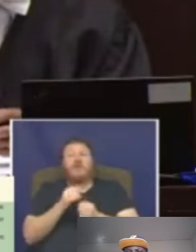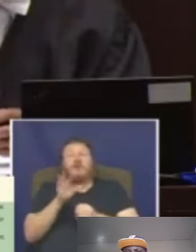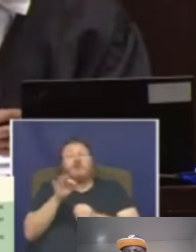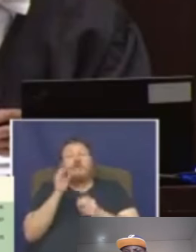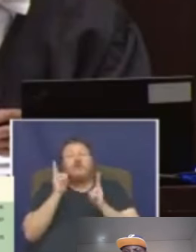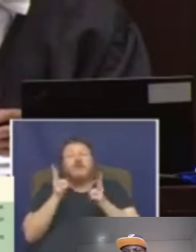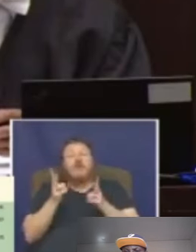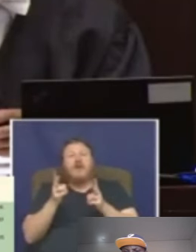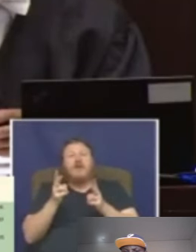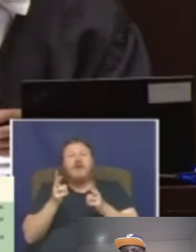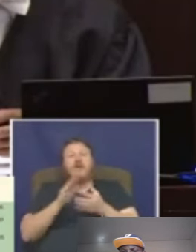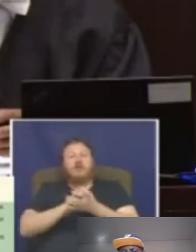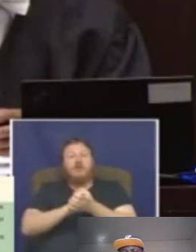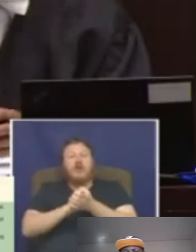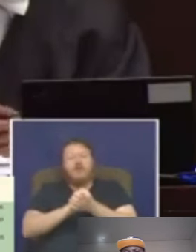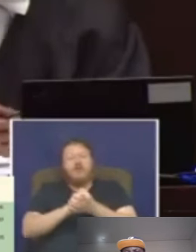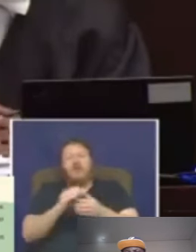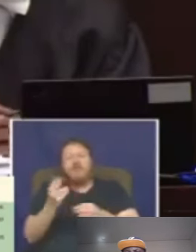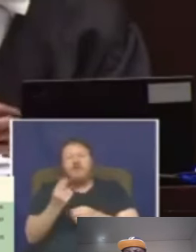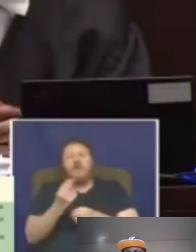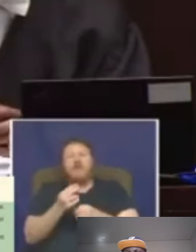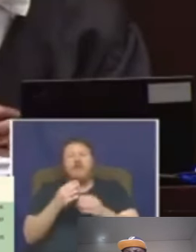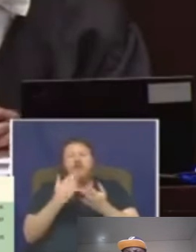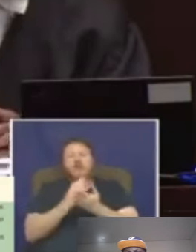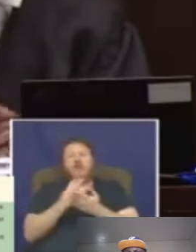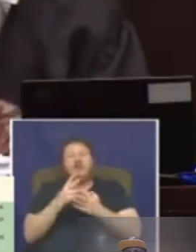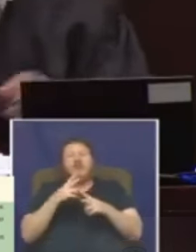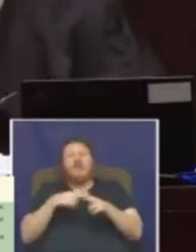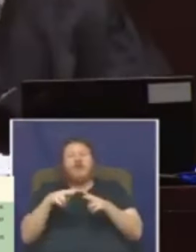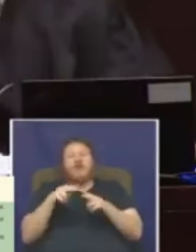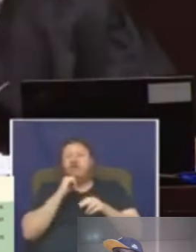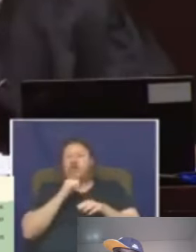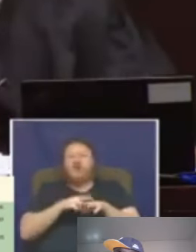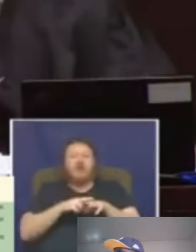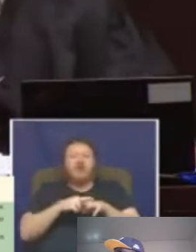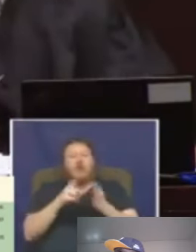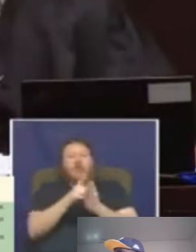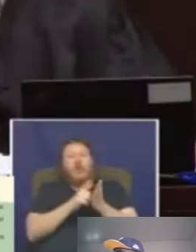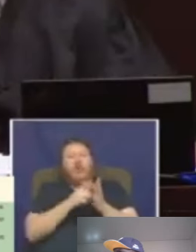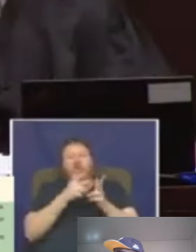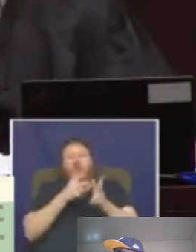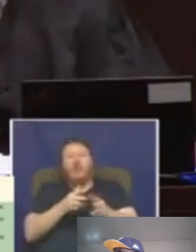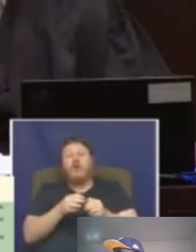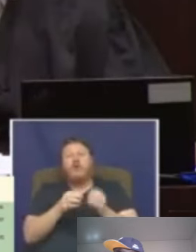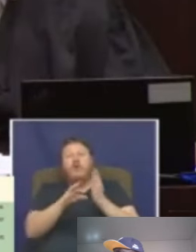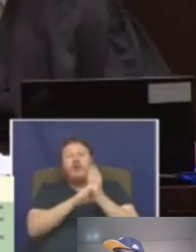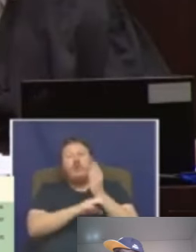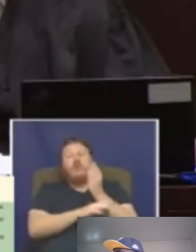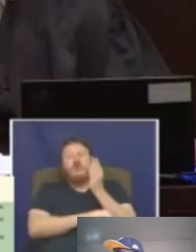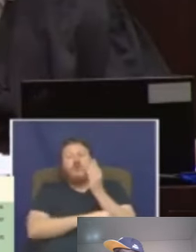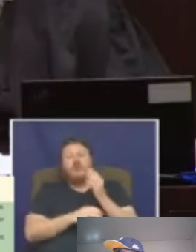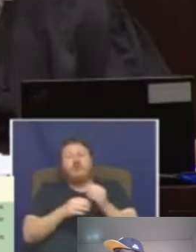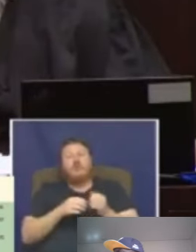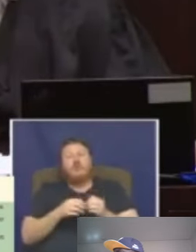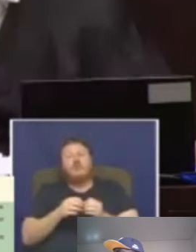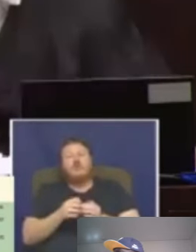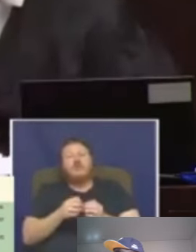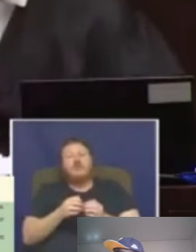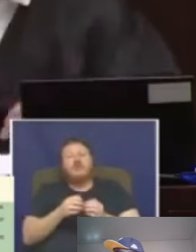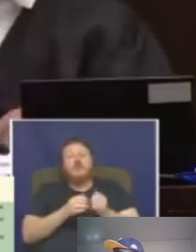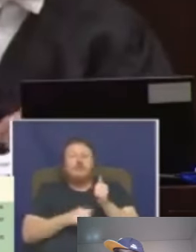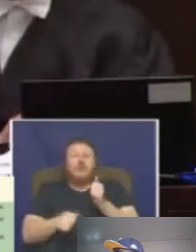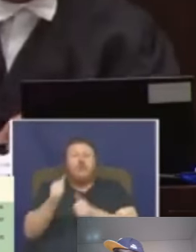once again to hold hands together under our shared values of non-racialism, the rule of law, and the primacy of our constitution, guided by the